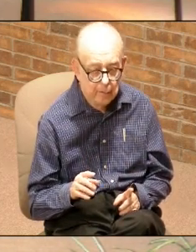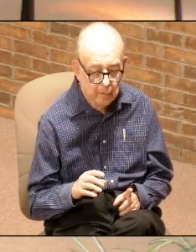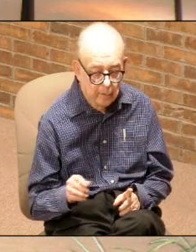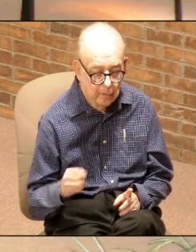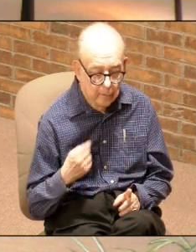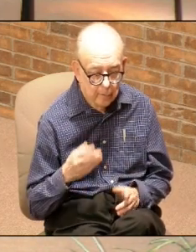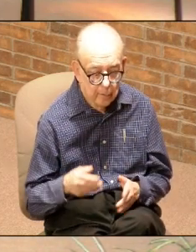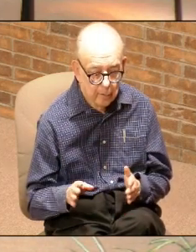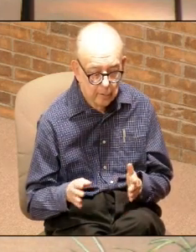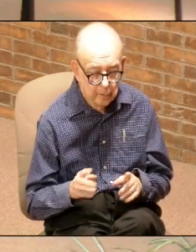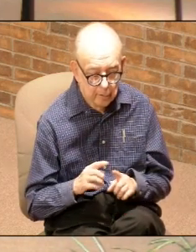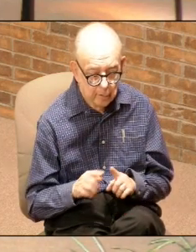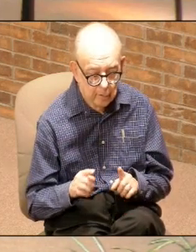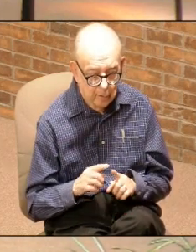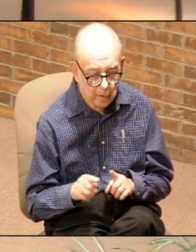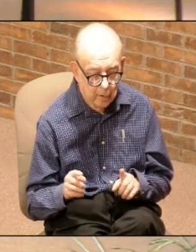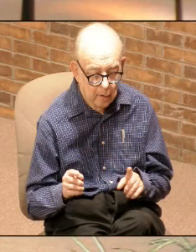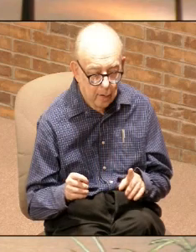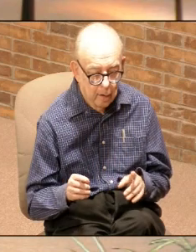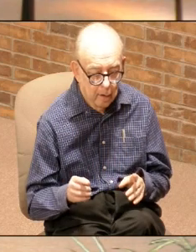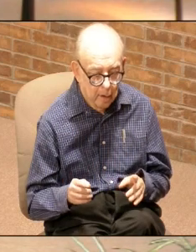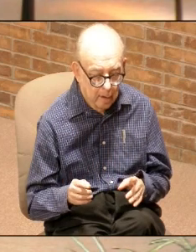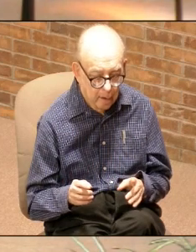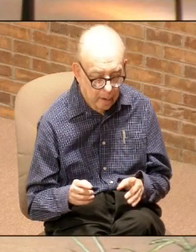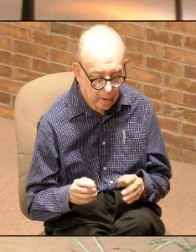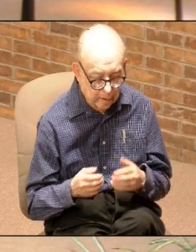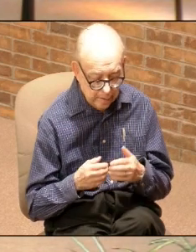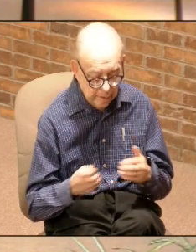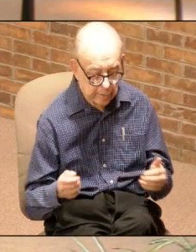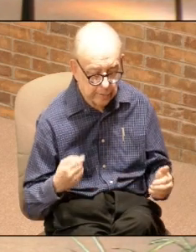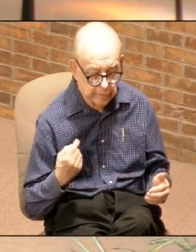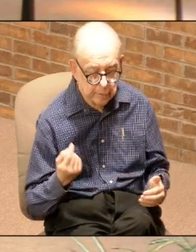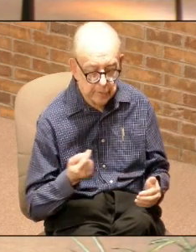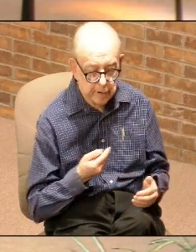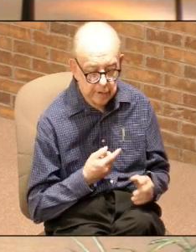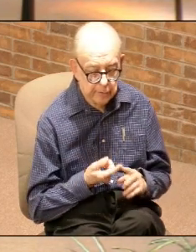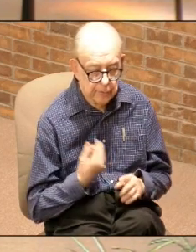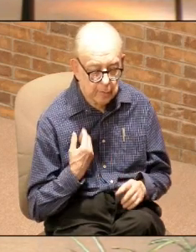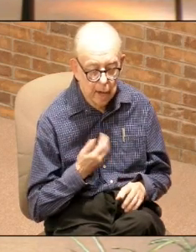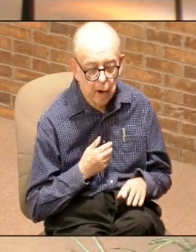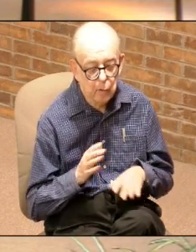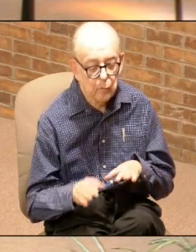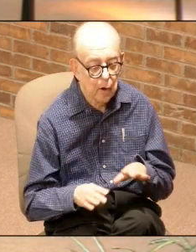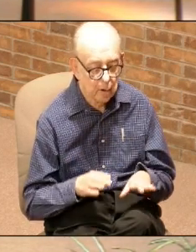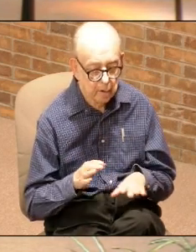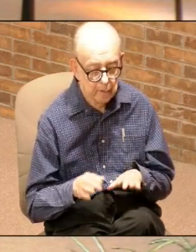And we allow those differences to separate us from our walk.